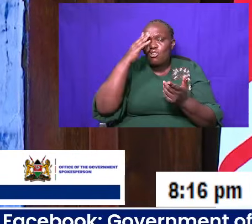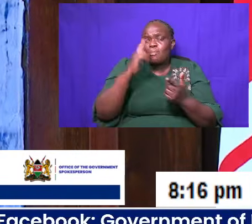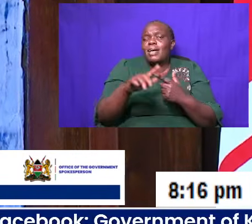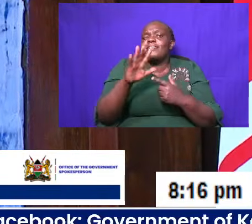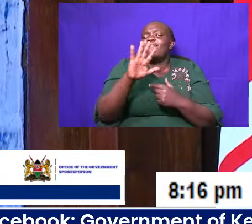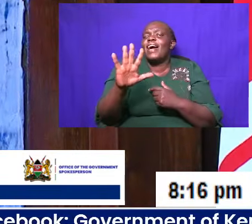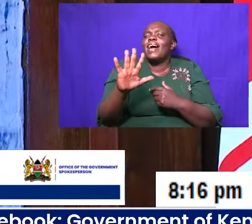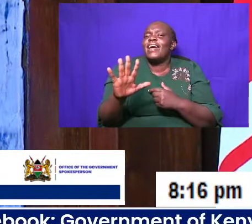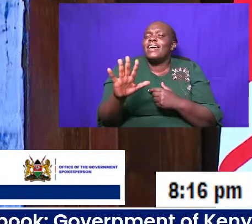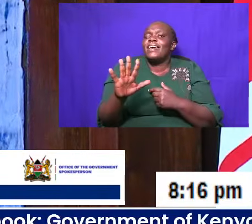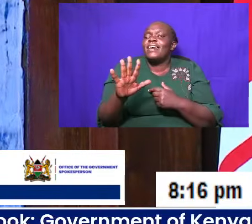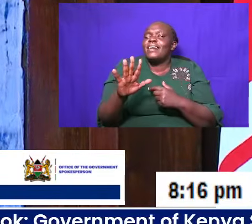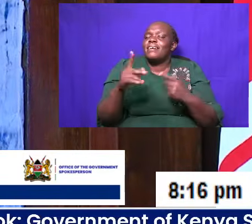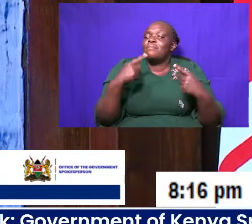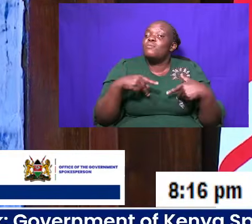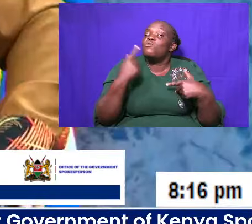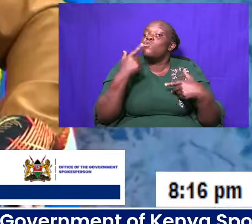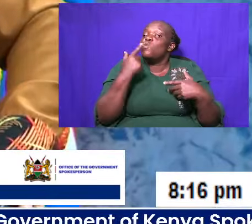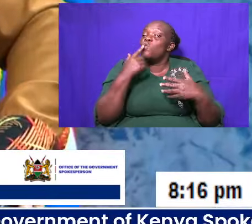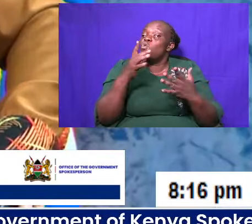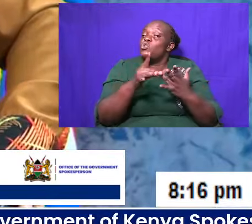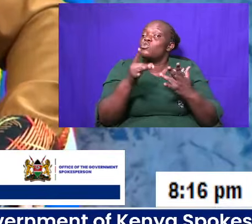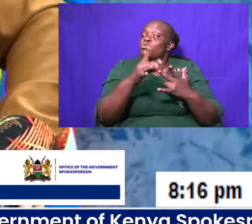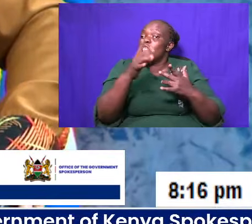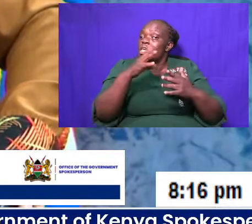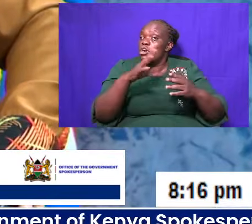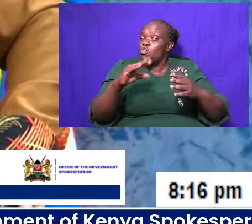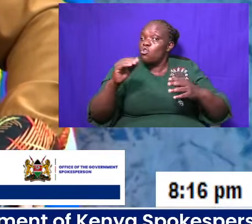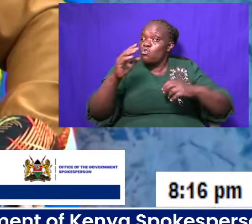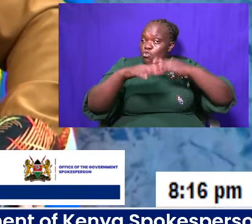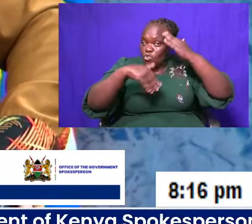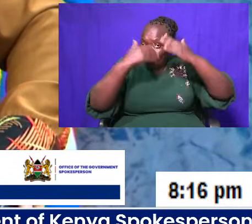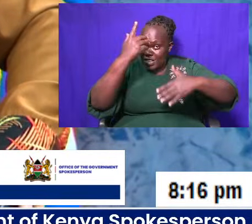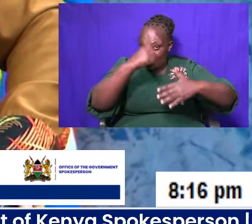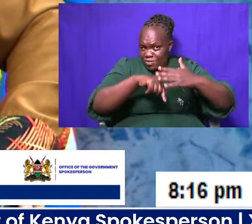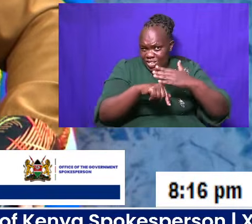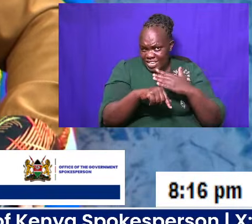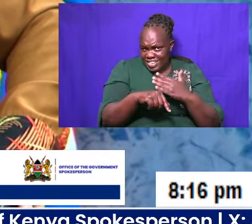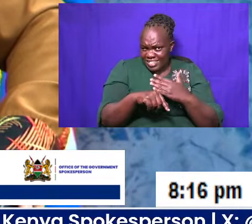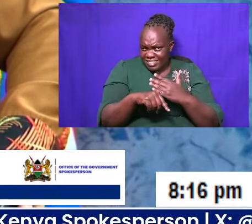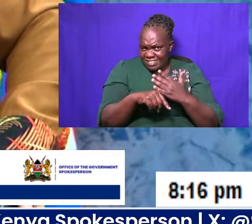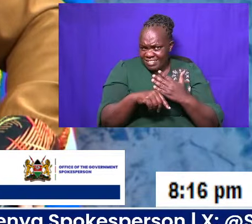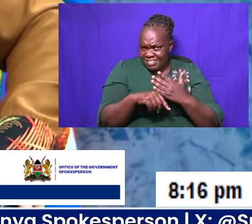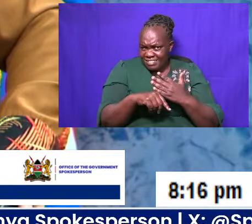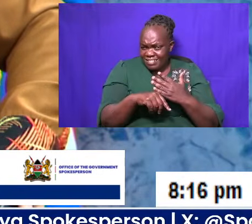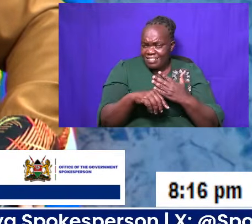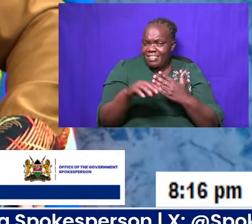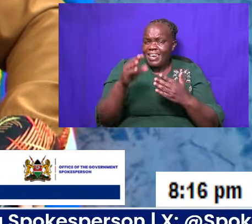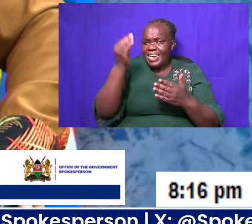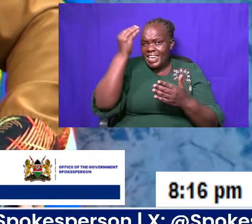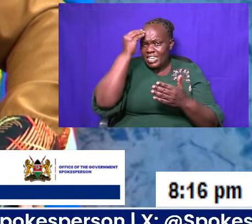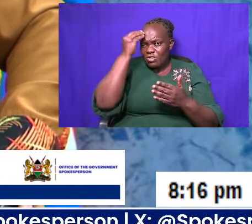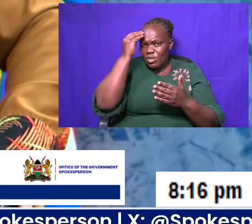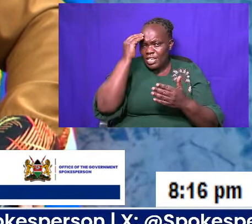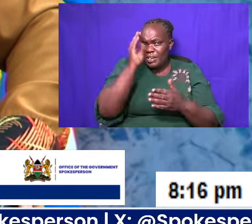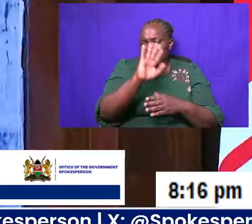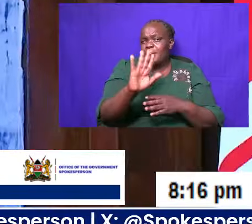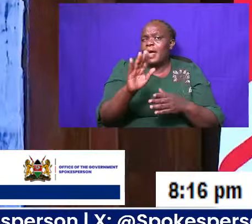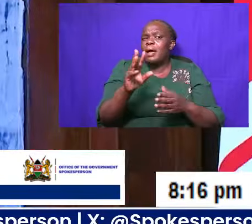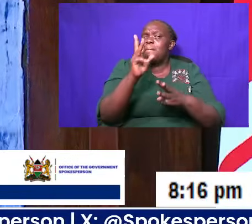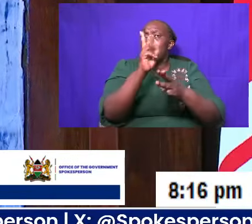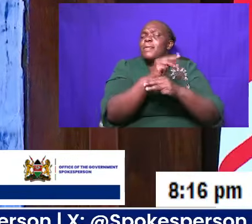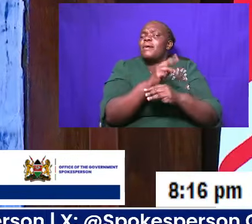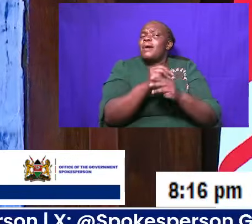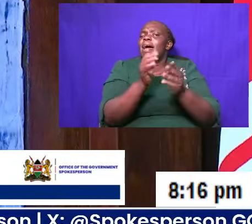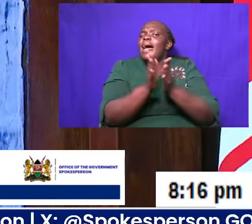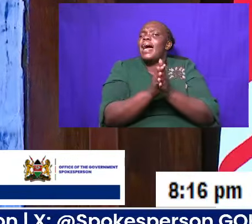wale walipita. Yeah, when you walipita. And so undergraduate yako ilikuwa ni gani ati nisikia nini? Bachelor's of Education Science. Mathematics and